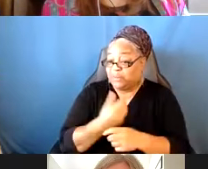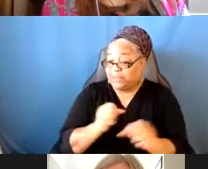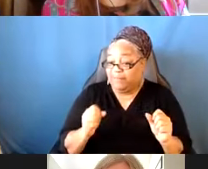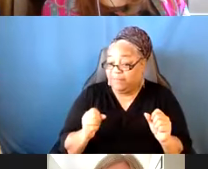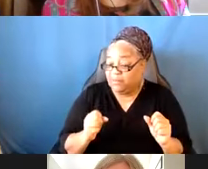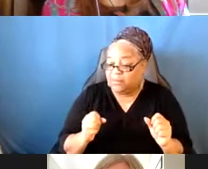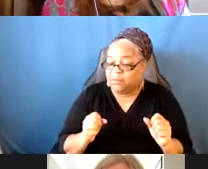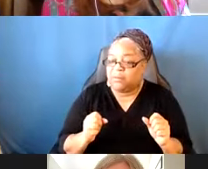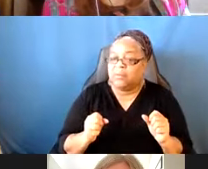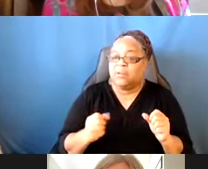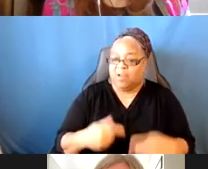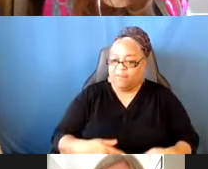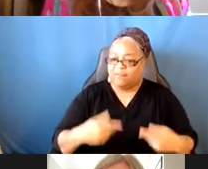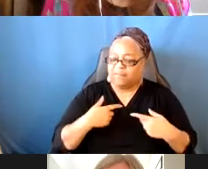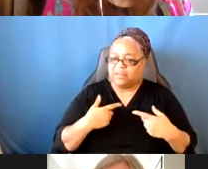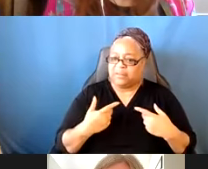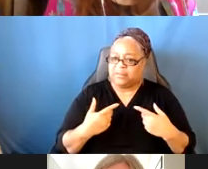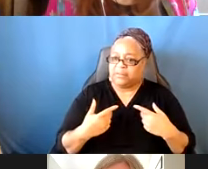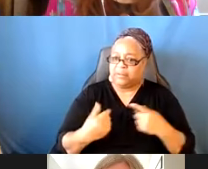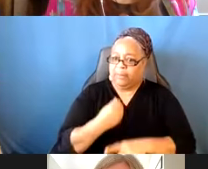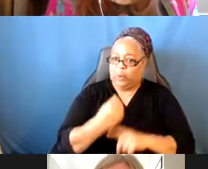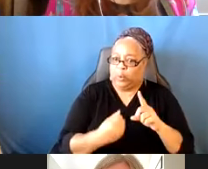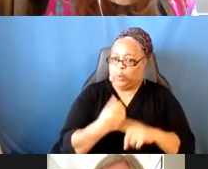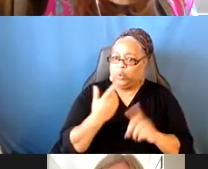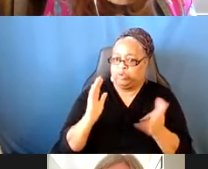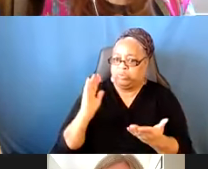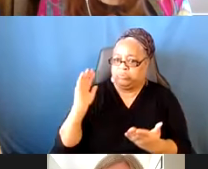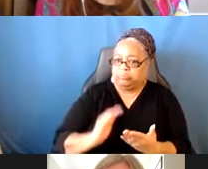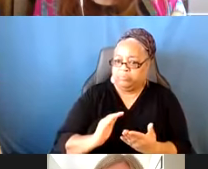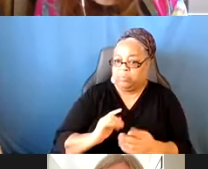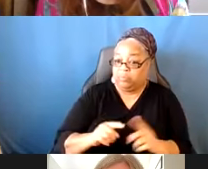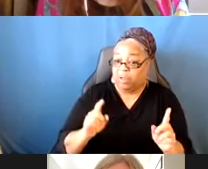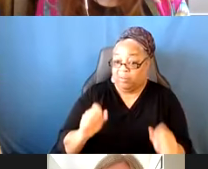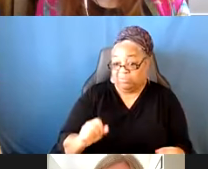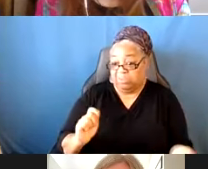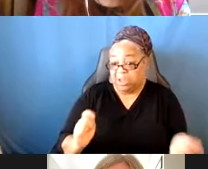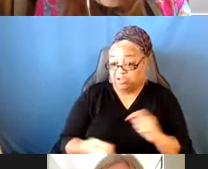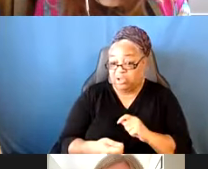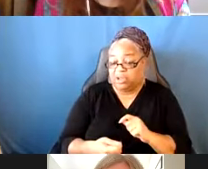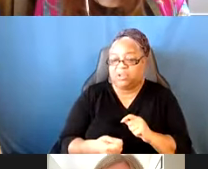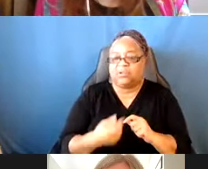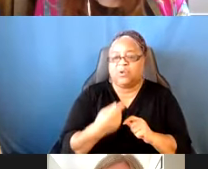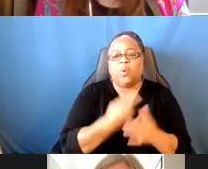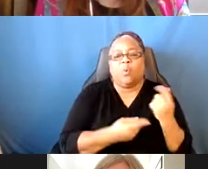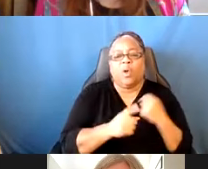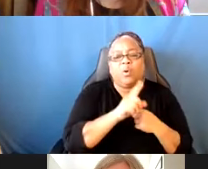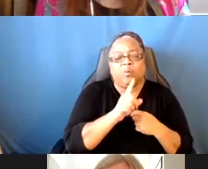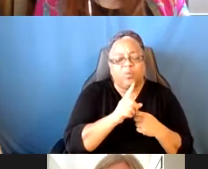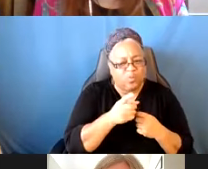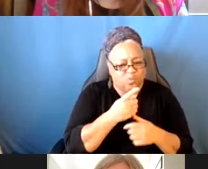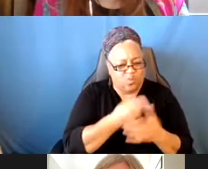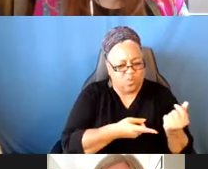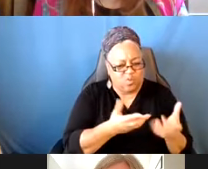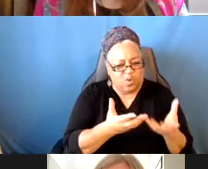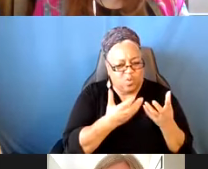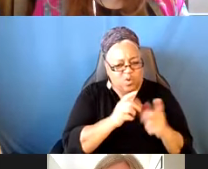physical abuse anymore, but that could change. So what questions do we want to ask Tasha about